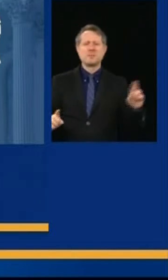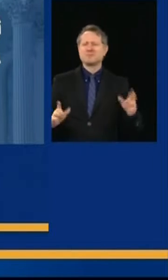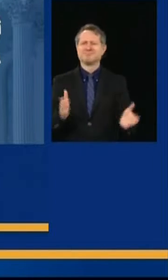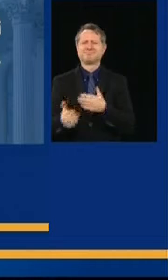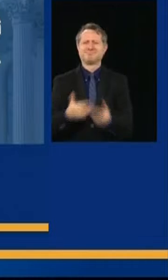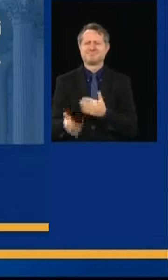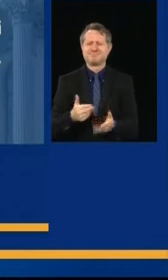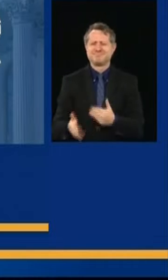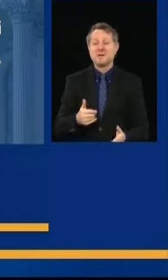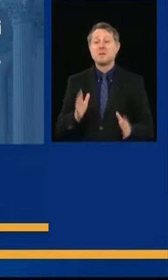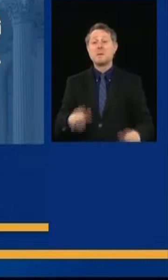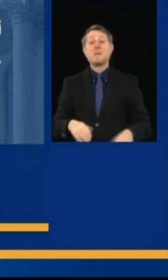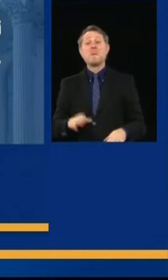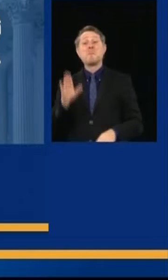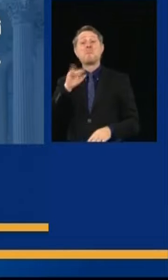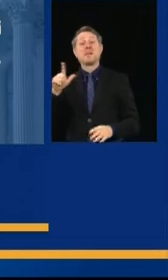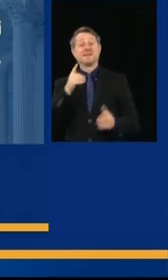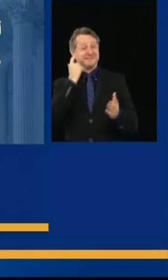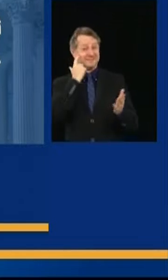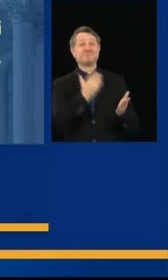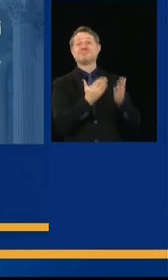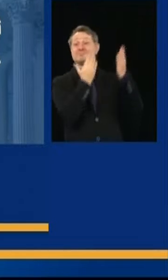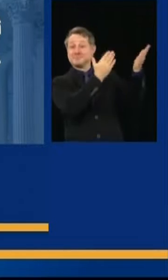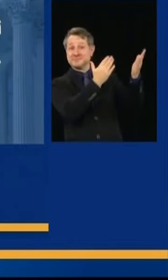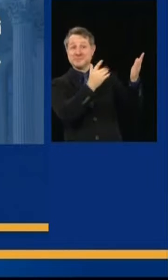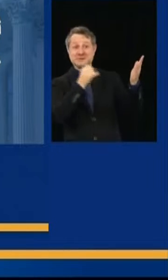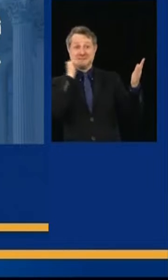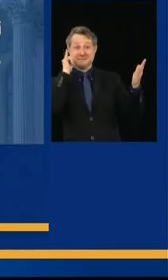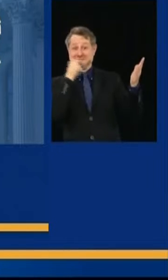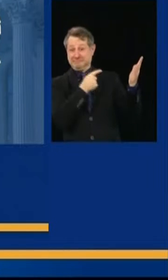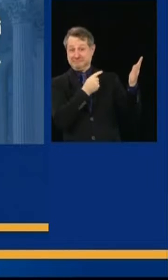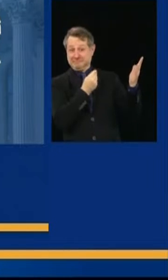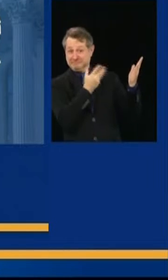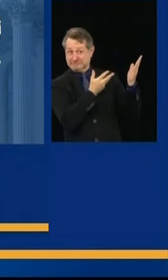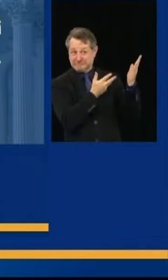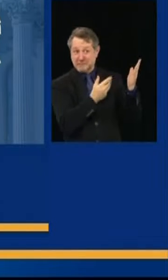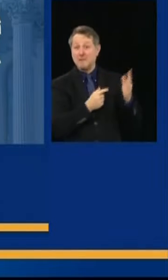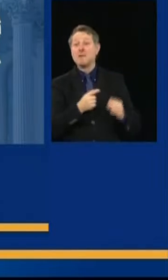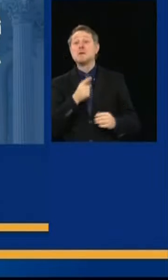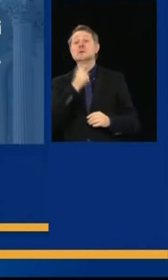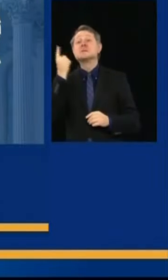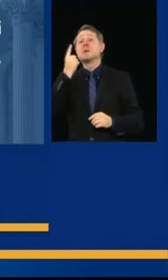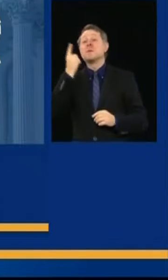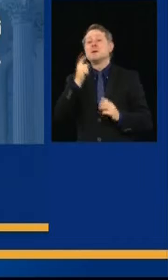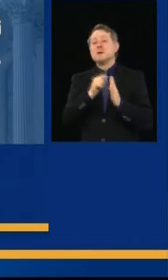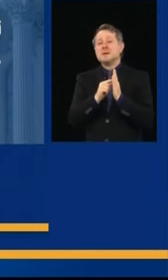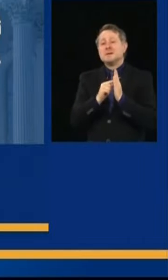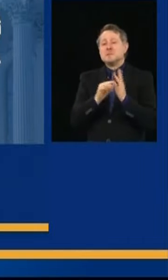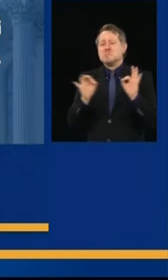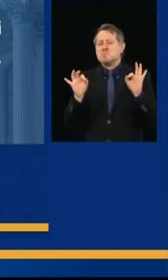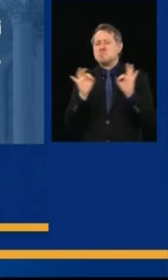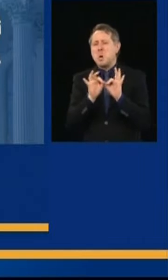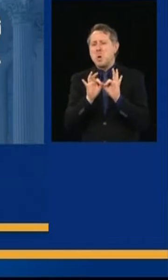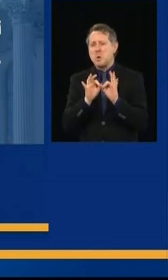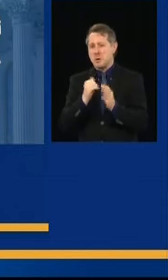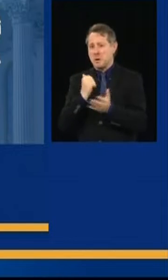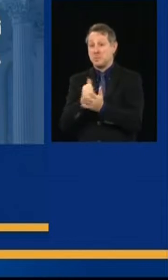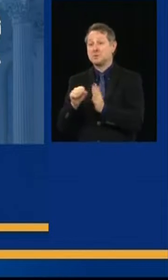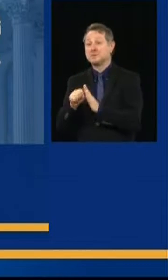was introduced yesterday has something that's very important to many states. It repeals what's called